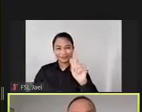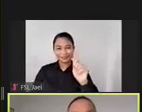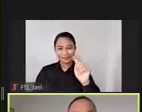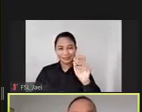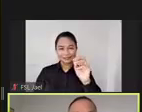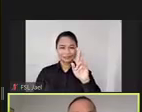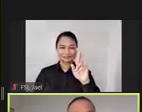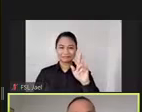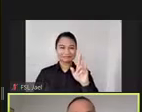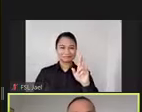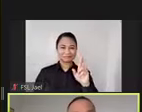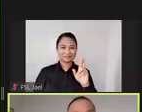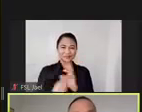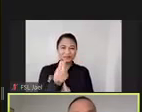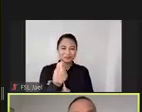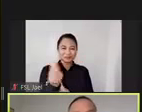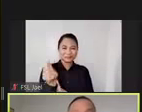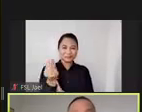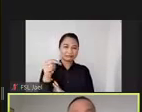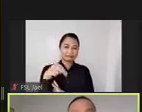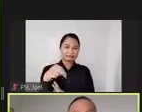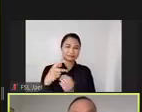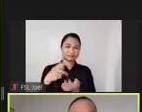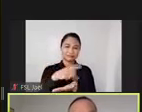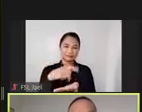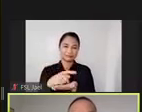television or an electric fan.